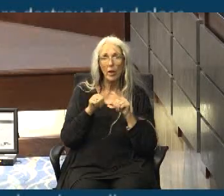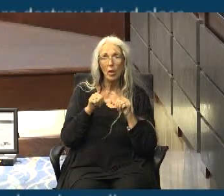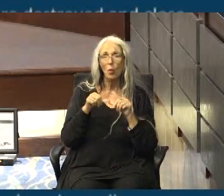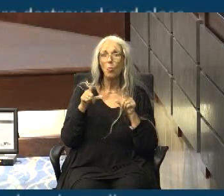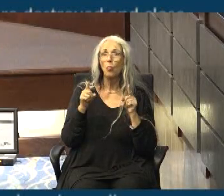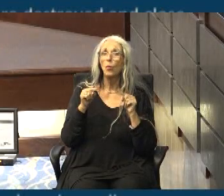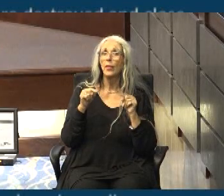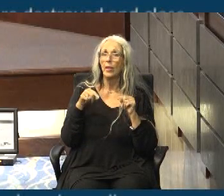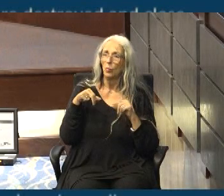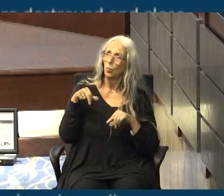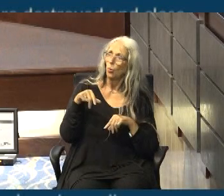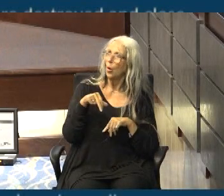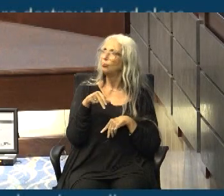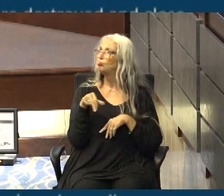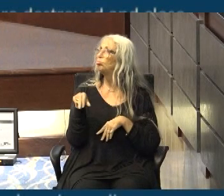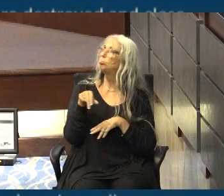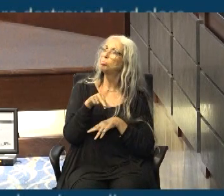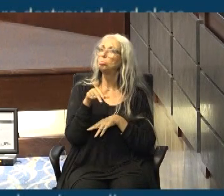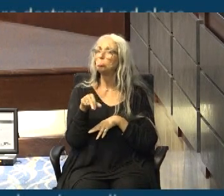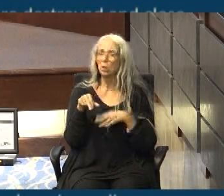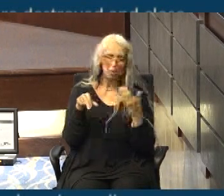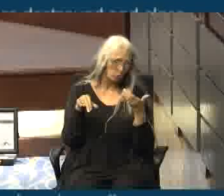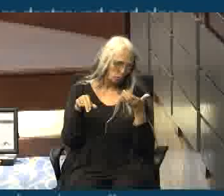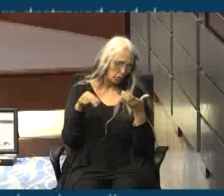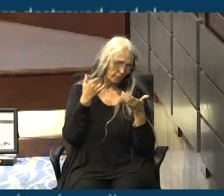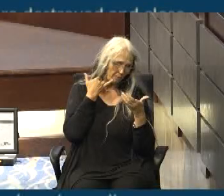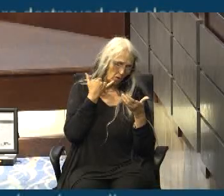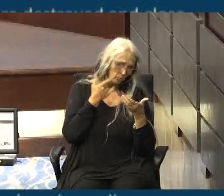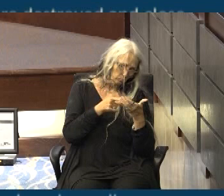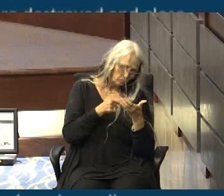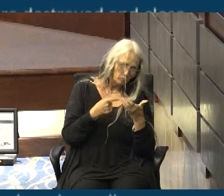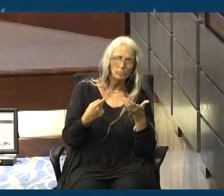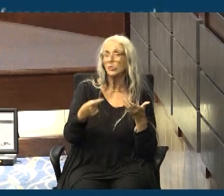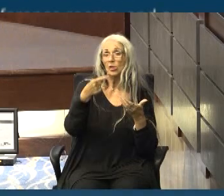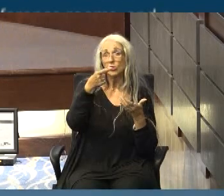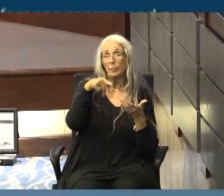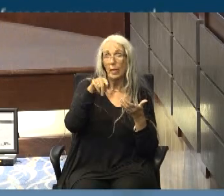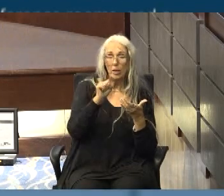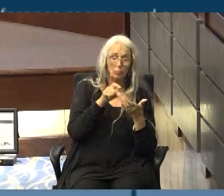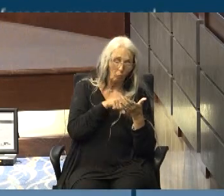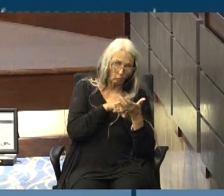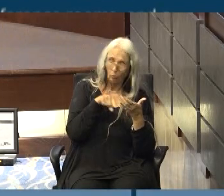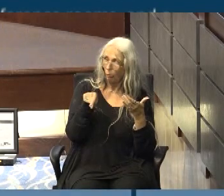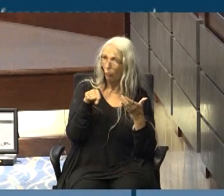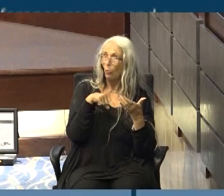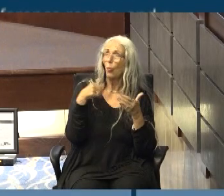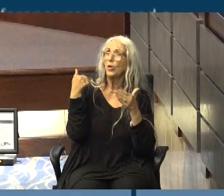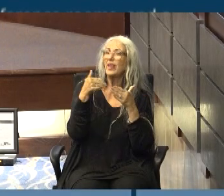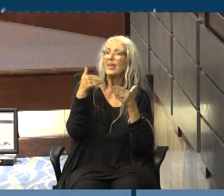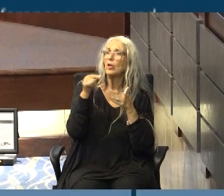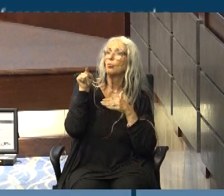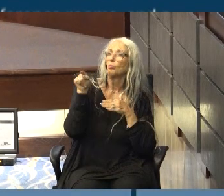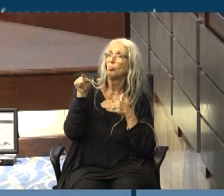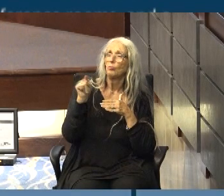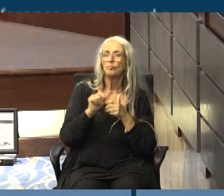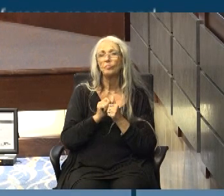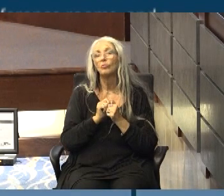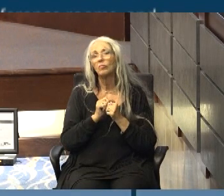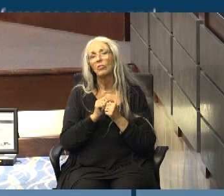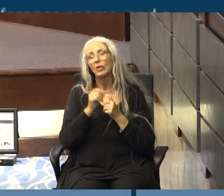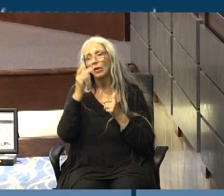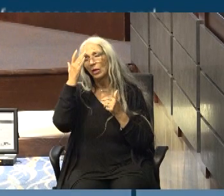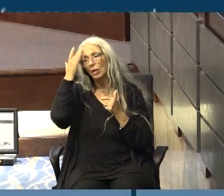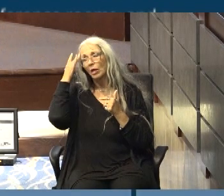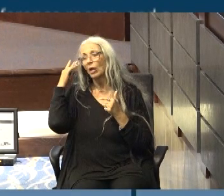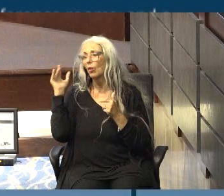exploring Waco. They can see where they're at and what things are near them and what's coming into these areas. And